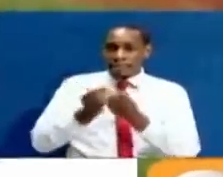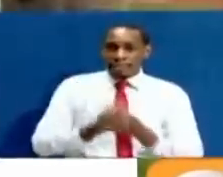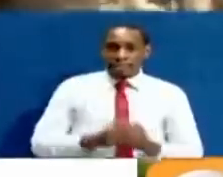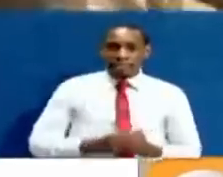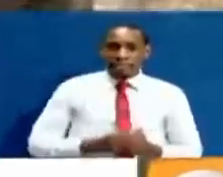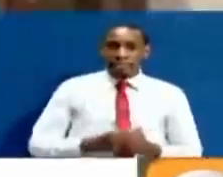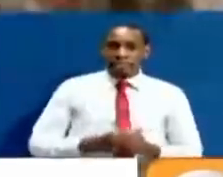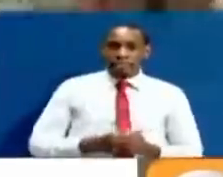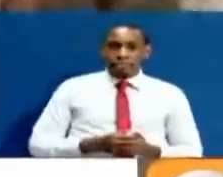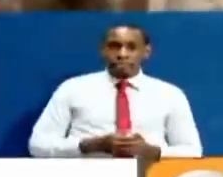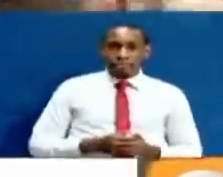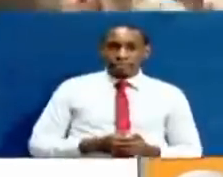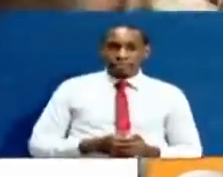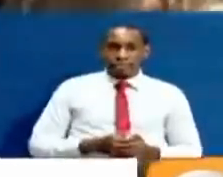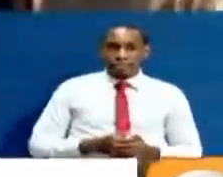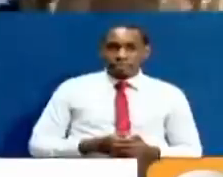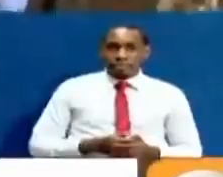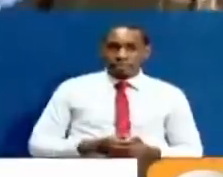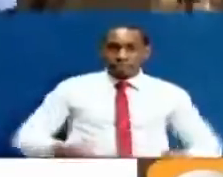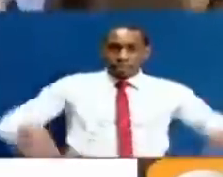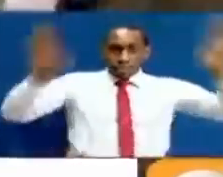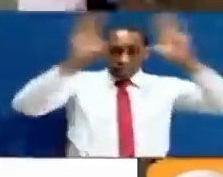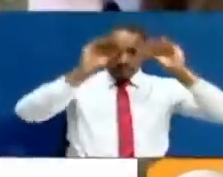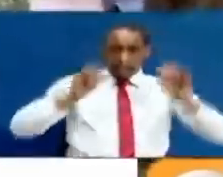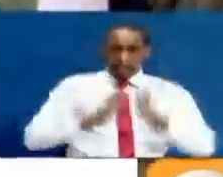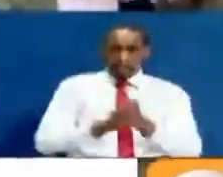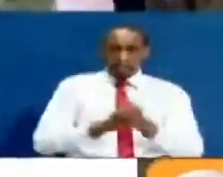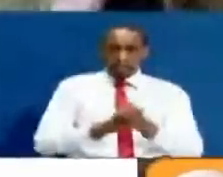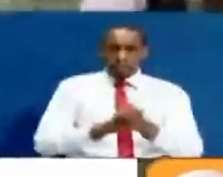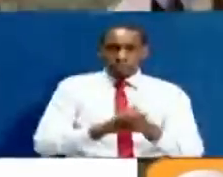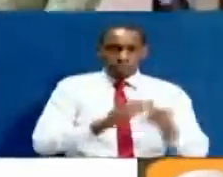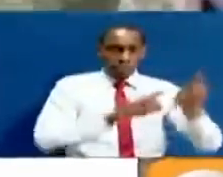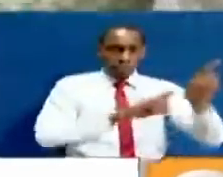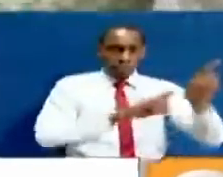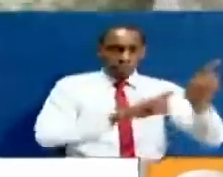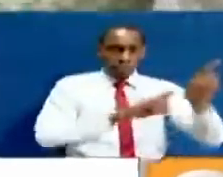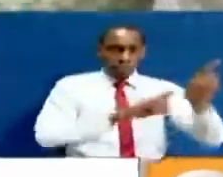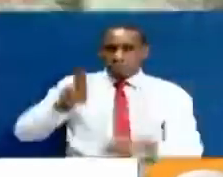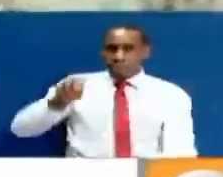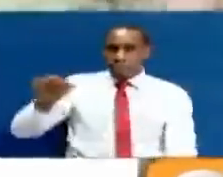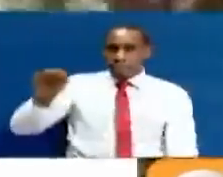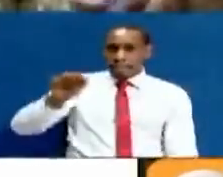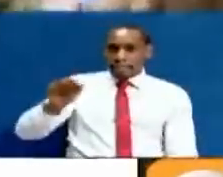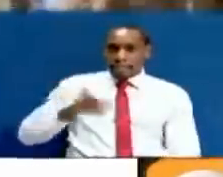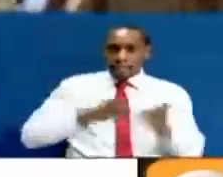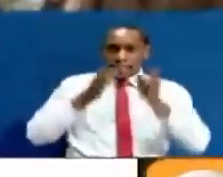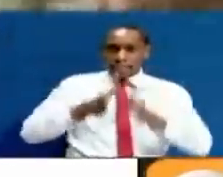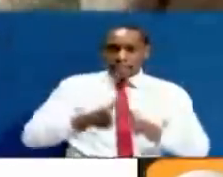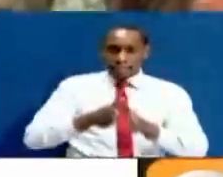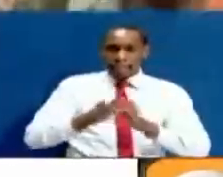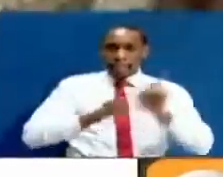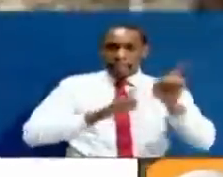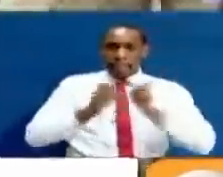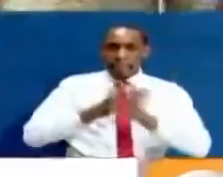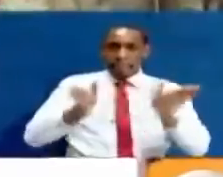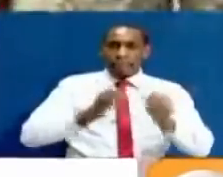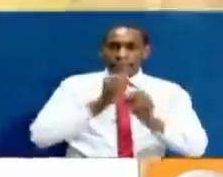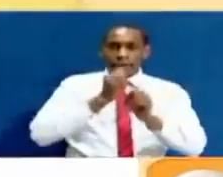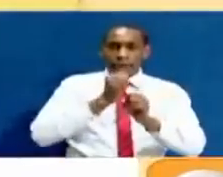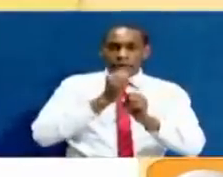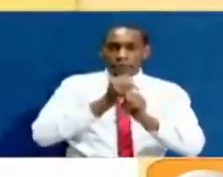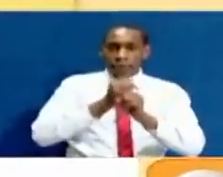Services. The president, who was conducted on the tour by the NSA for Transport and Public Works Engineer